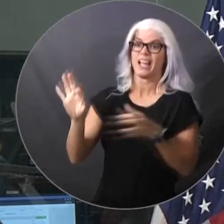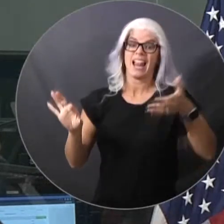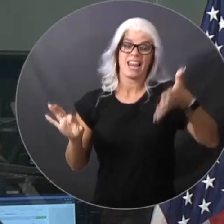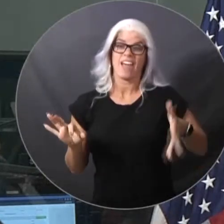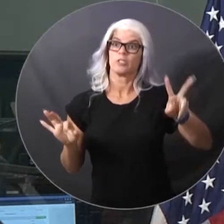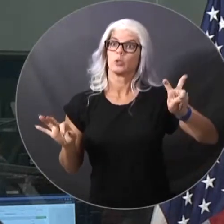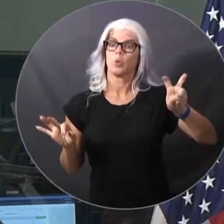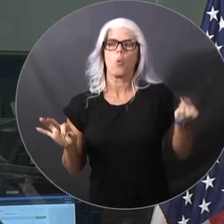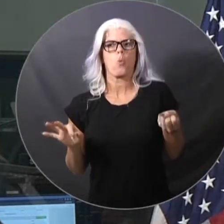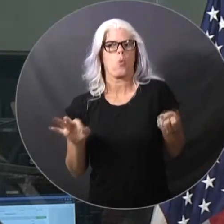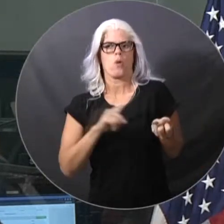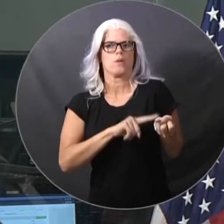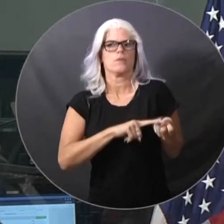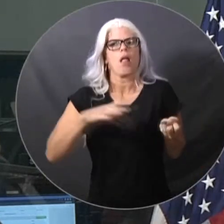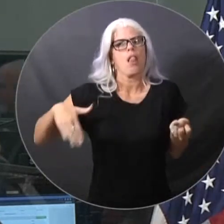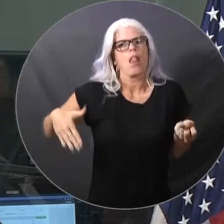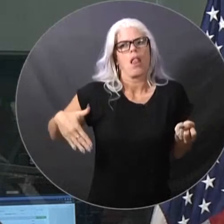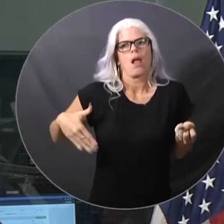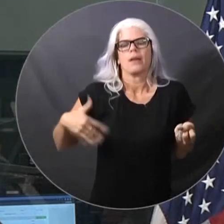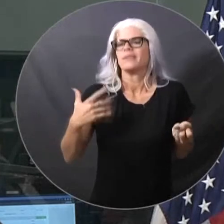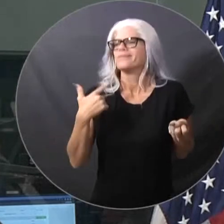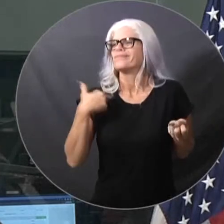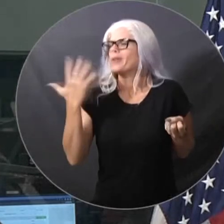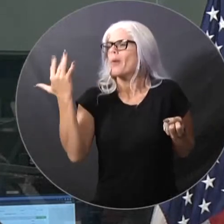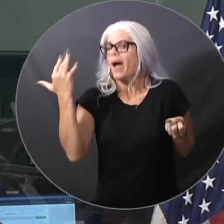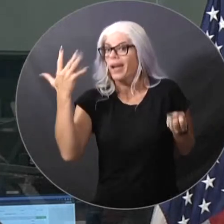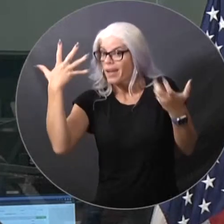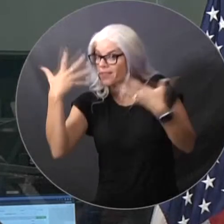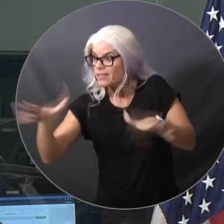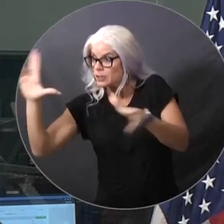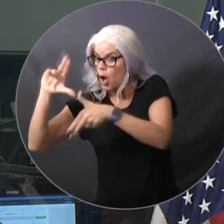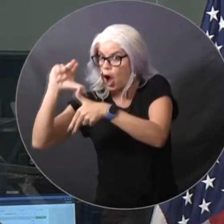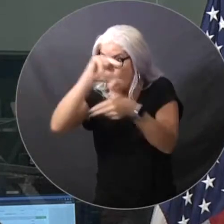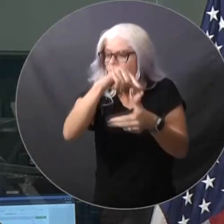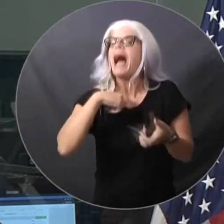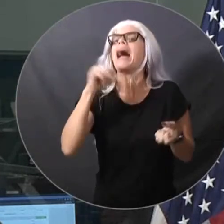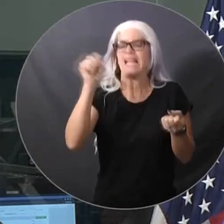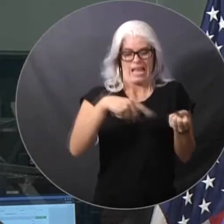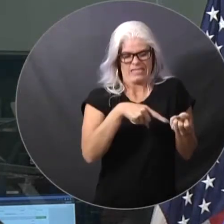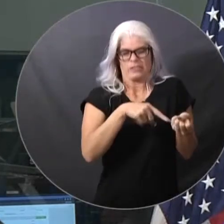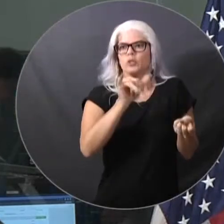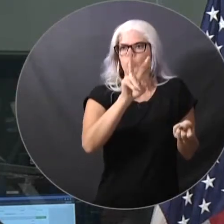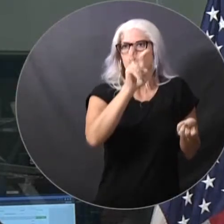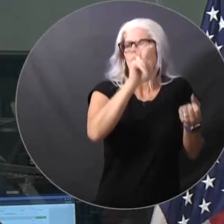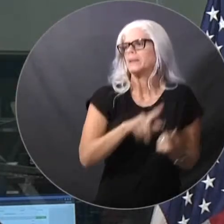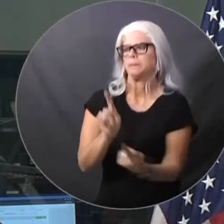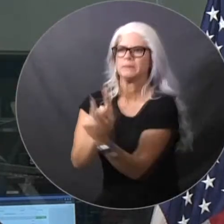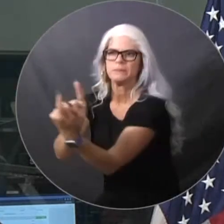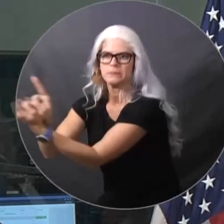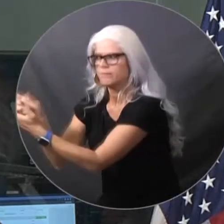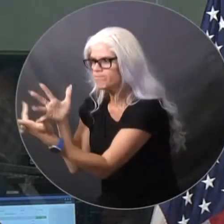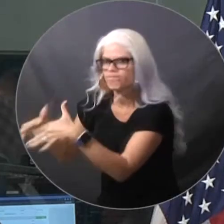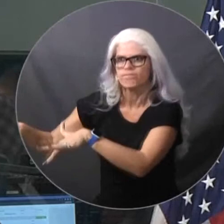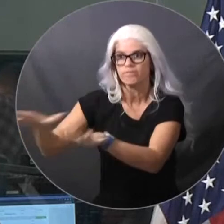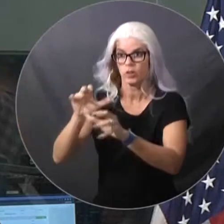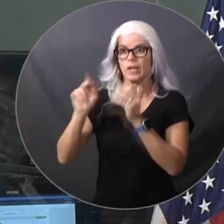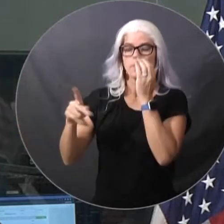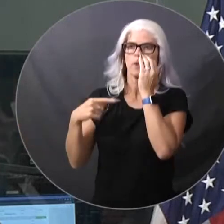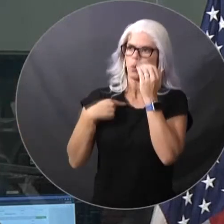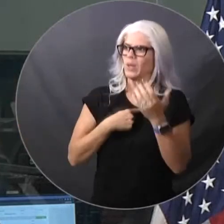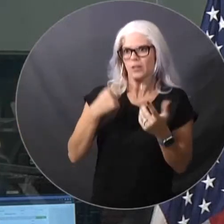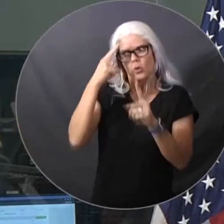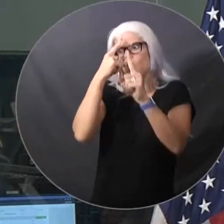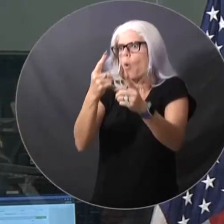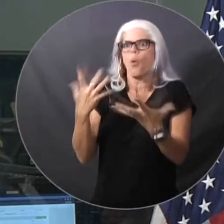cannot get out on the road right now. We're working as quickly as possible to address those needs. We